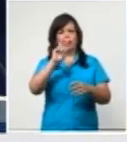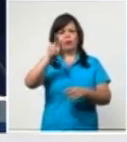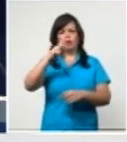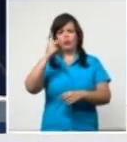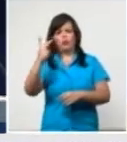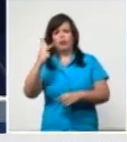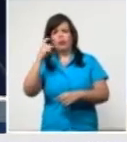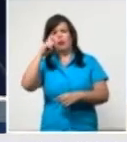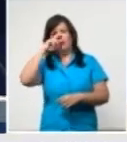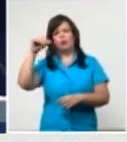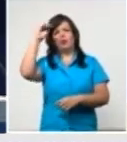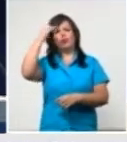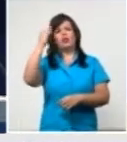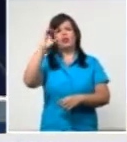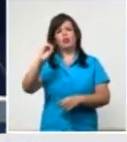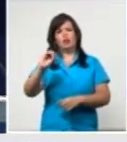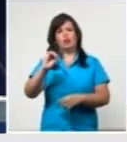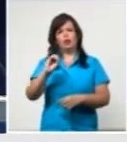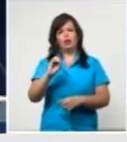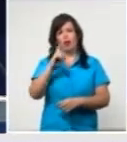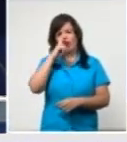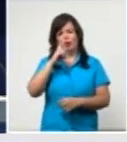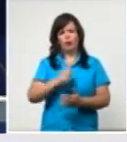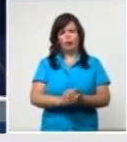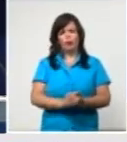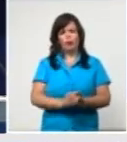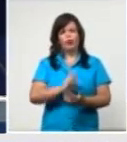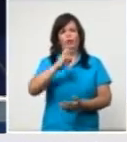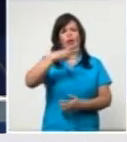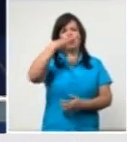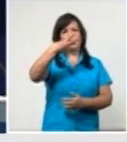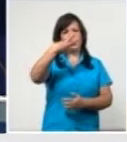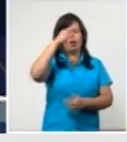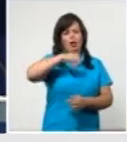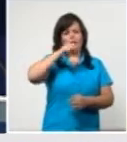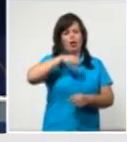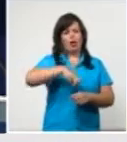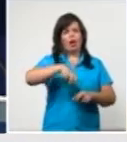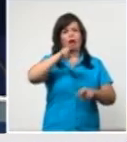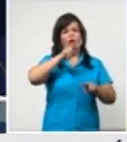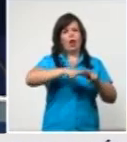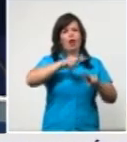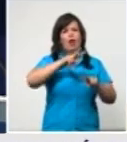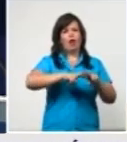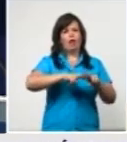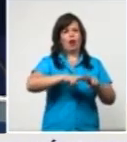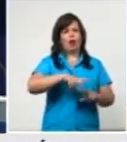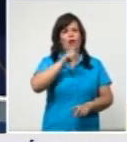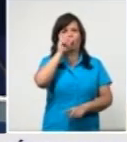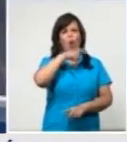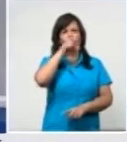3 of the cases belong to the province of Havana, to the municipality of Cotorro, and 1 to the